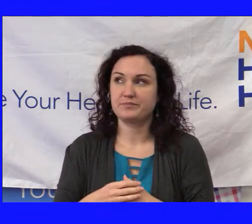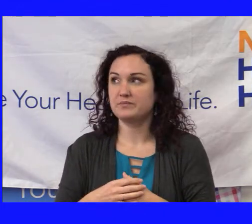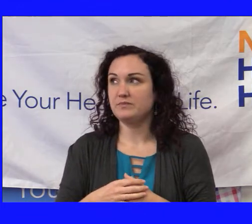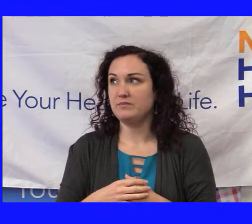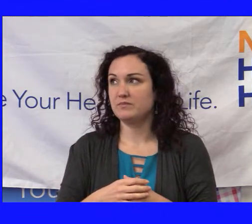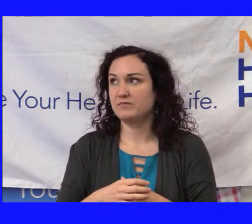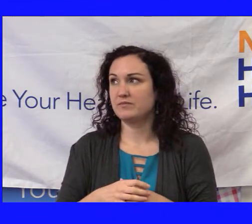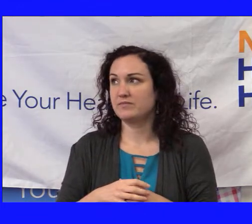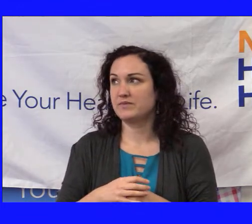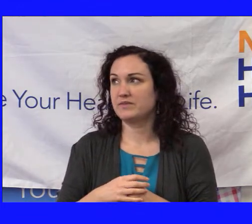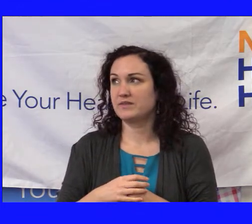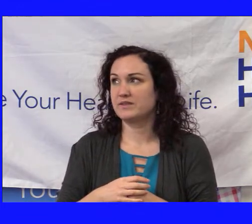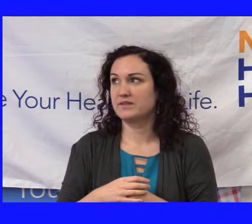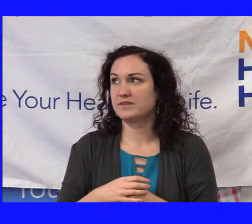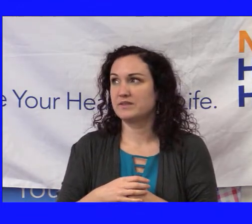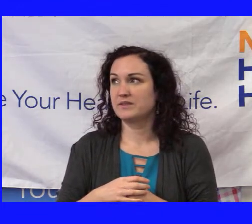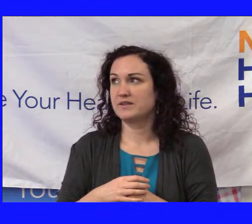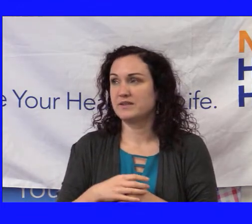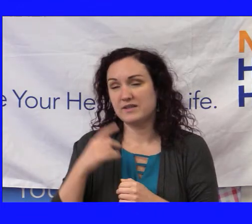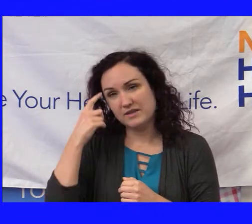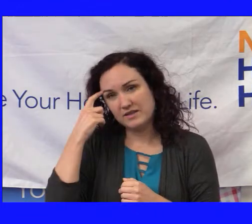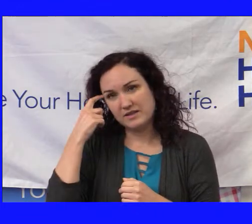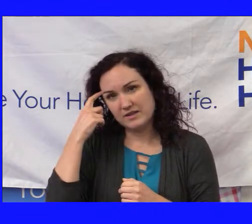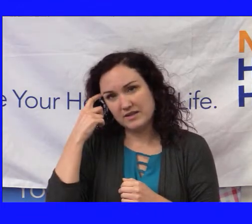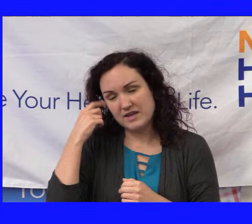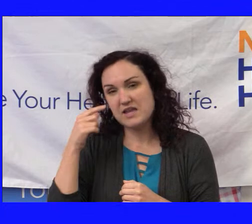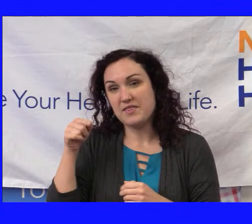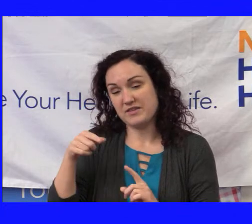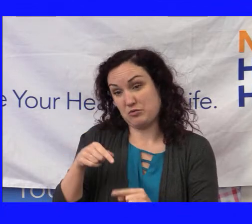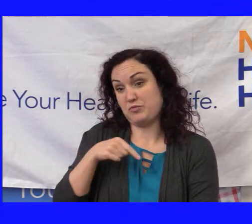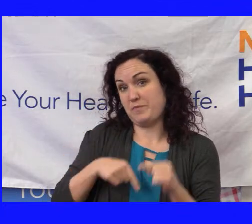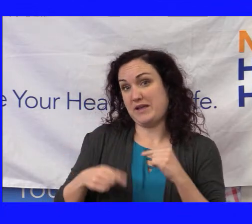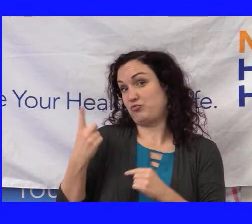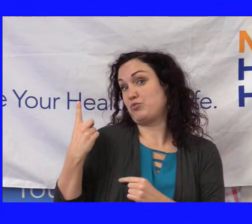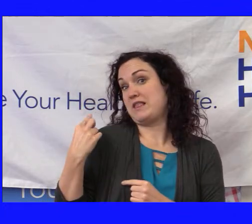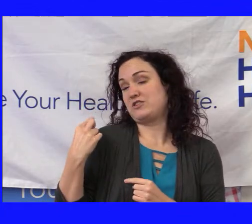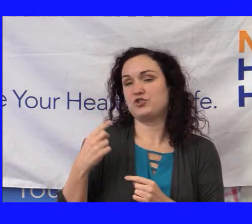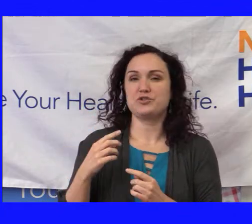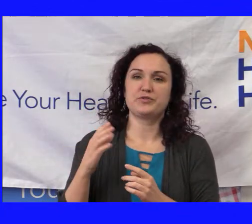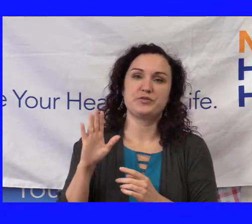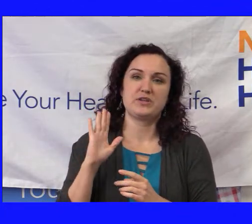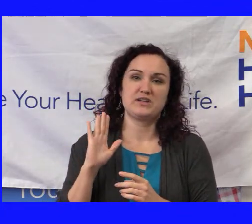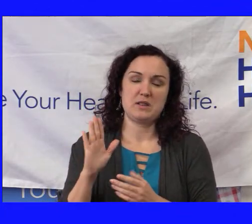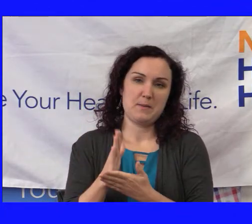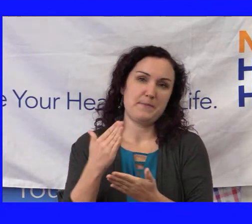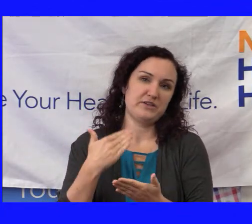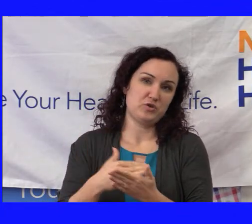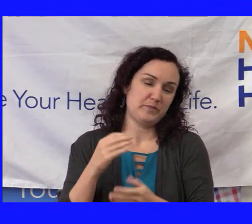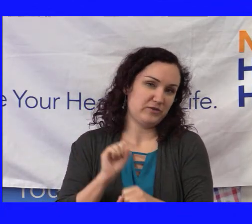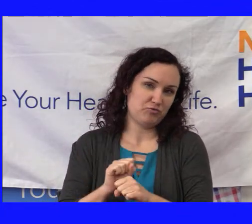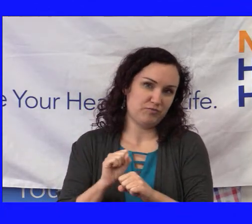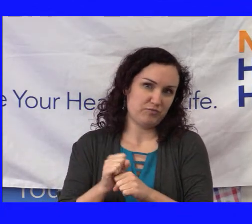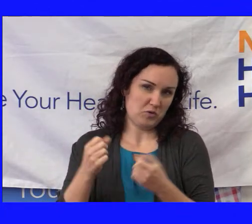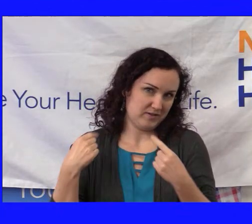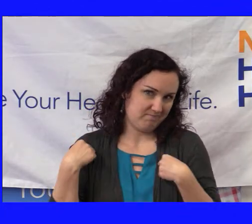that bullet references. And this actually goes back to last year's budget. We've been doing, you know, work since that time. It's a great question. And yes,